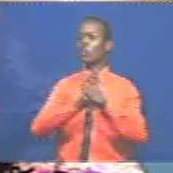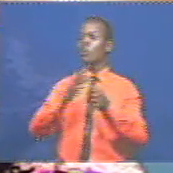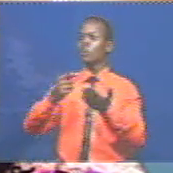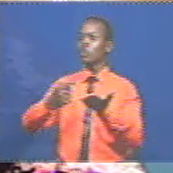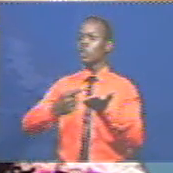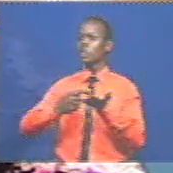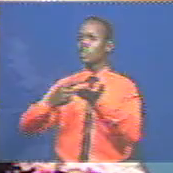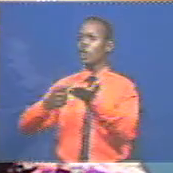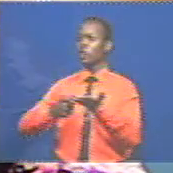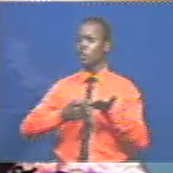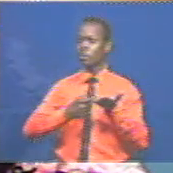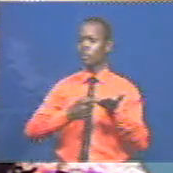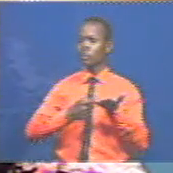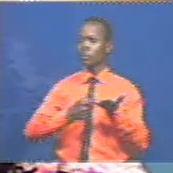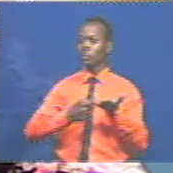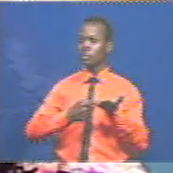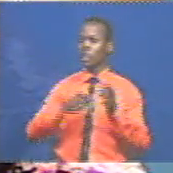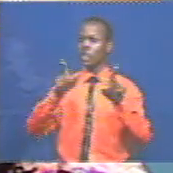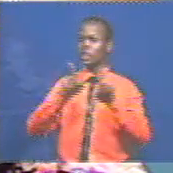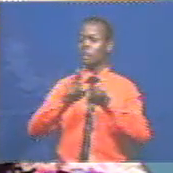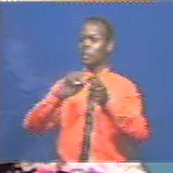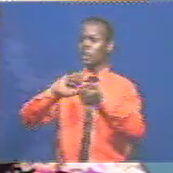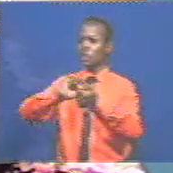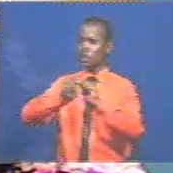yes a lot of change